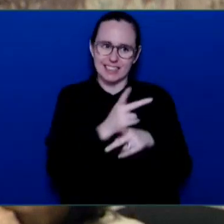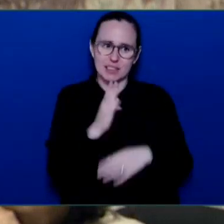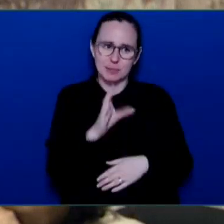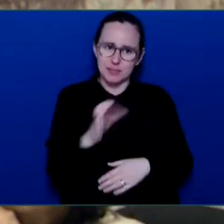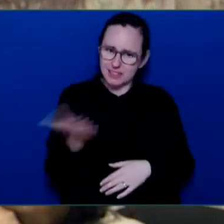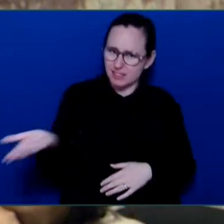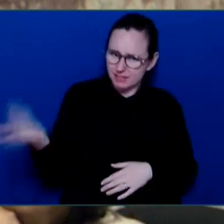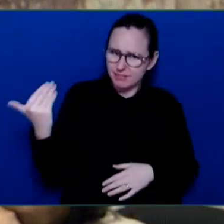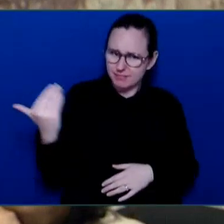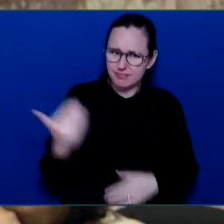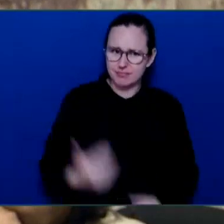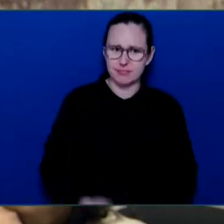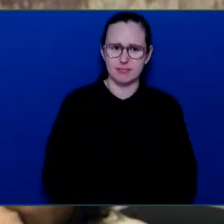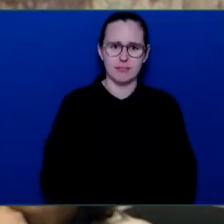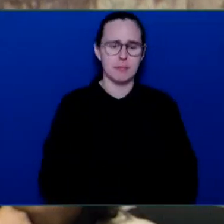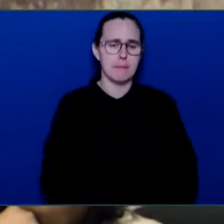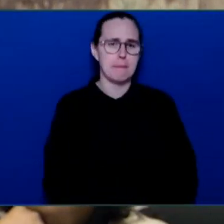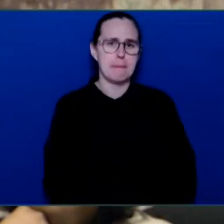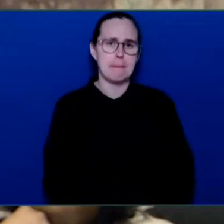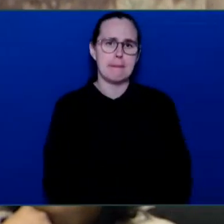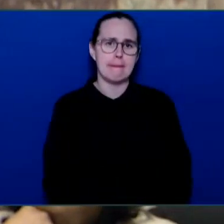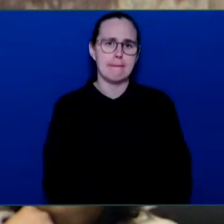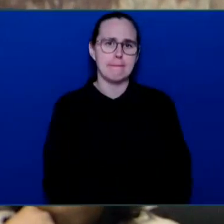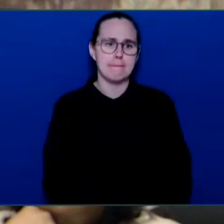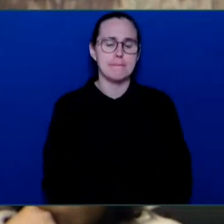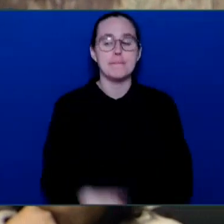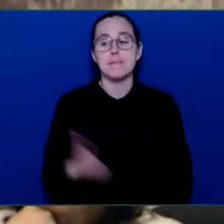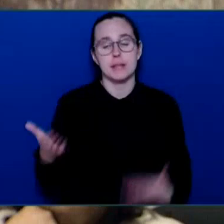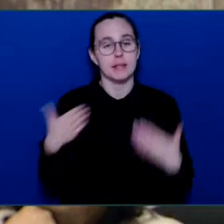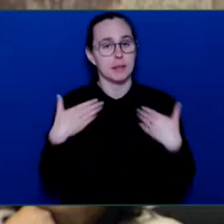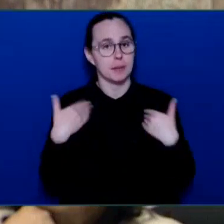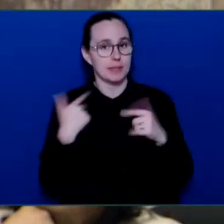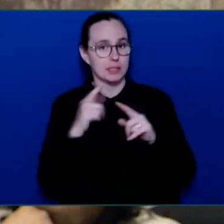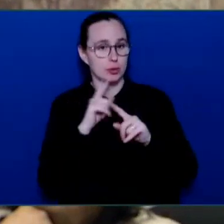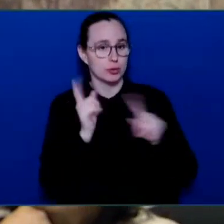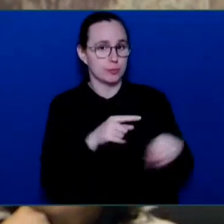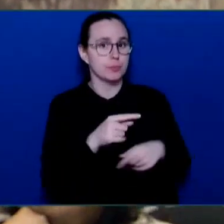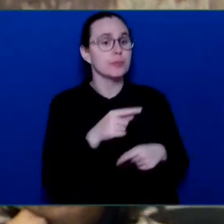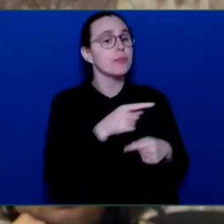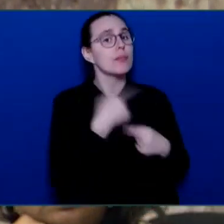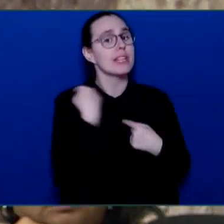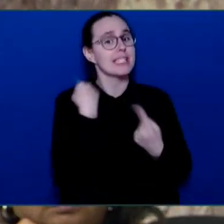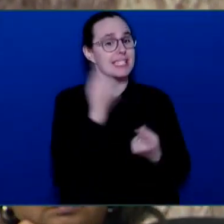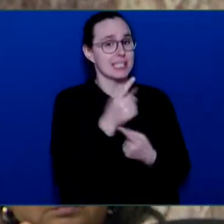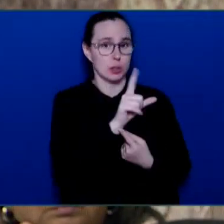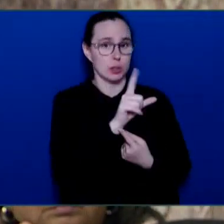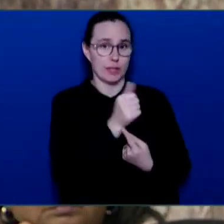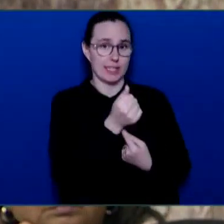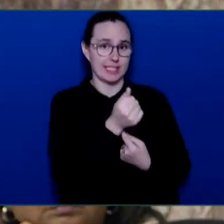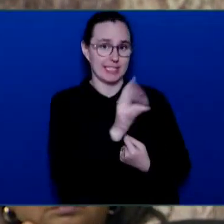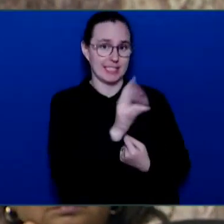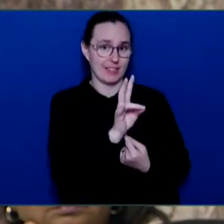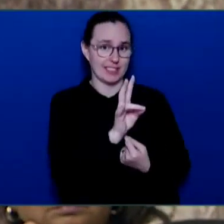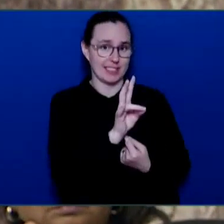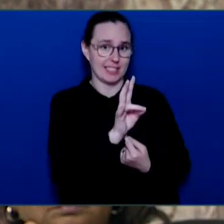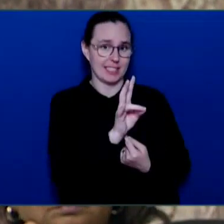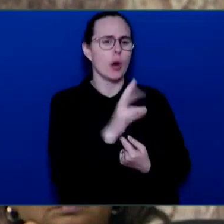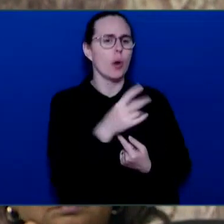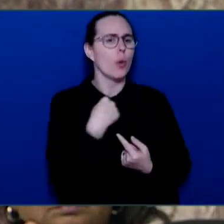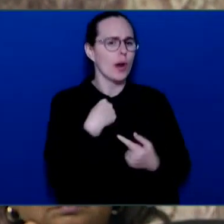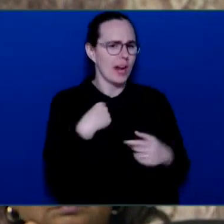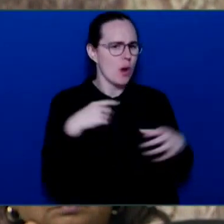we have been making really significant changes in the ministry. This chamber unanimously